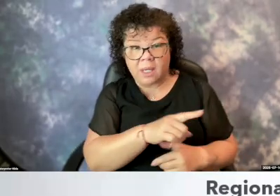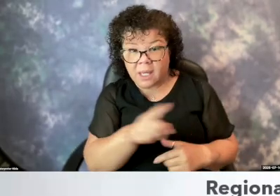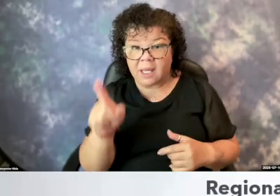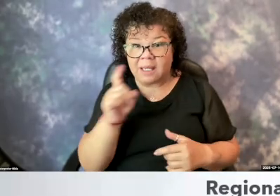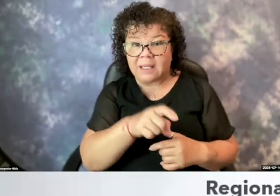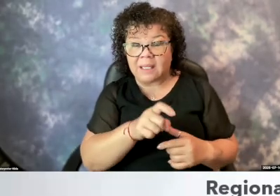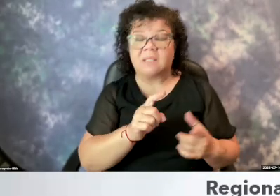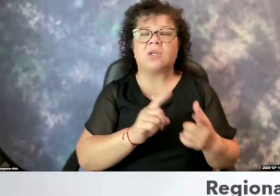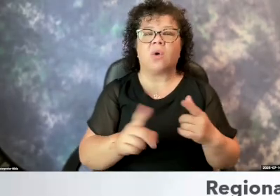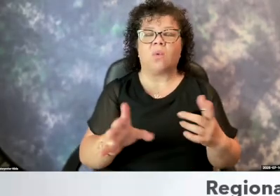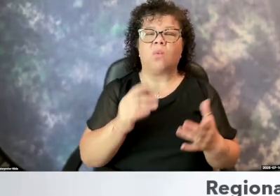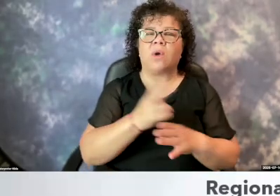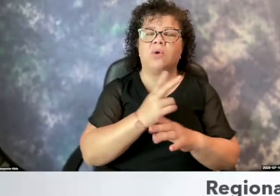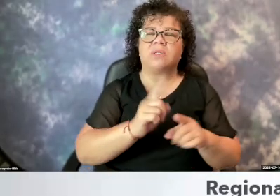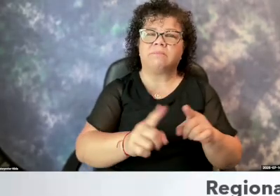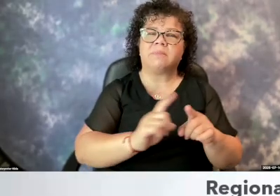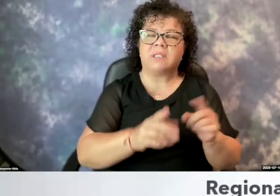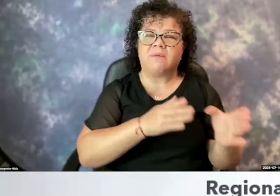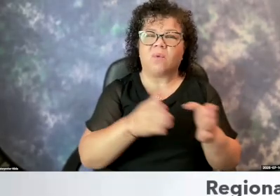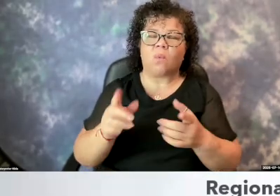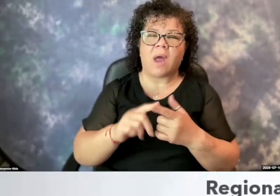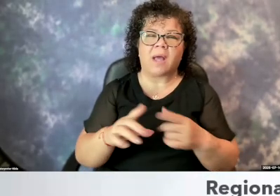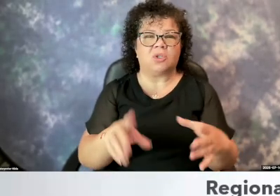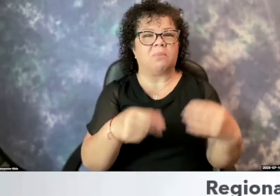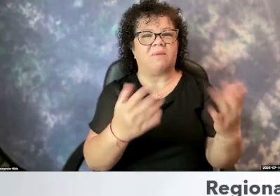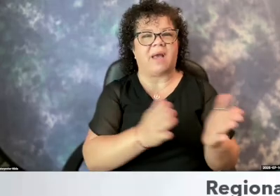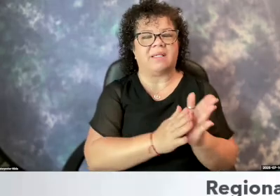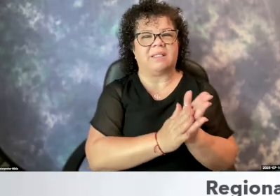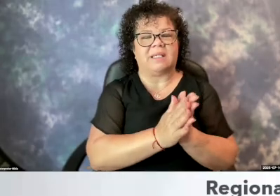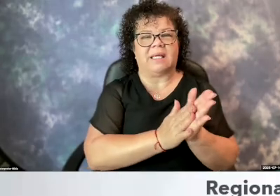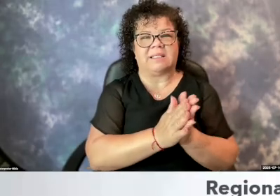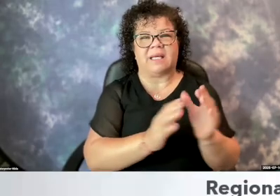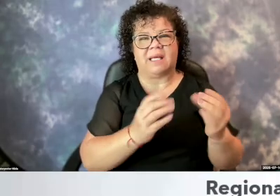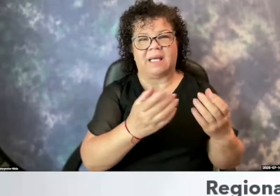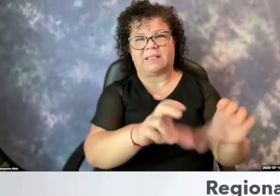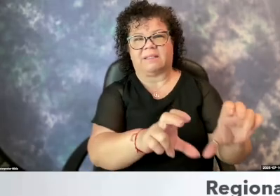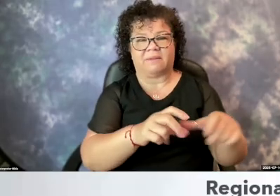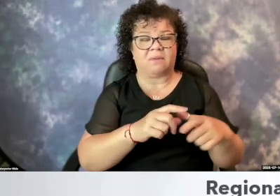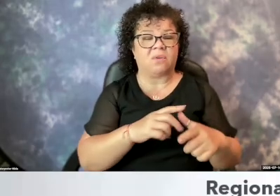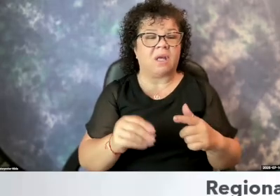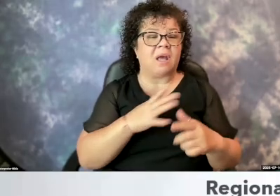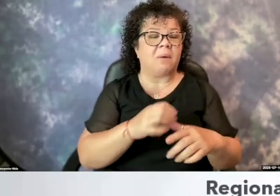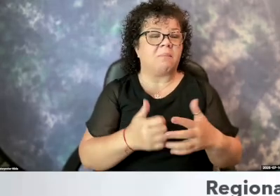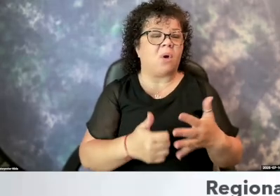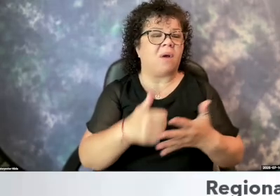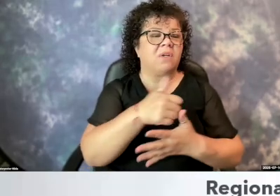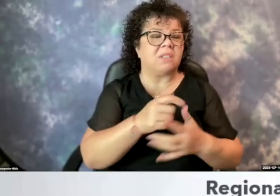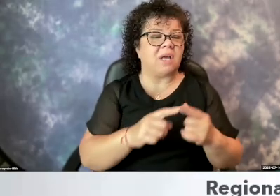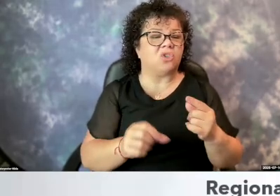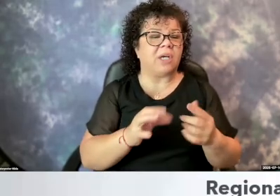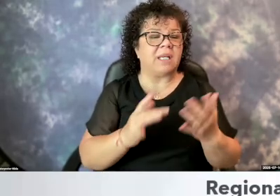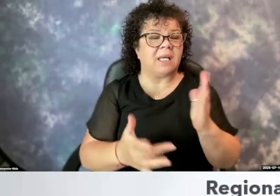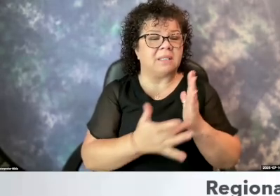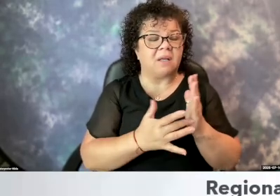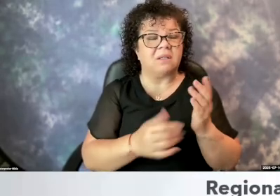designed to do. To ensure we're meeting communities where they are, the programs use a variety of methods to distribute incentives, which